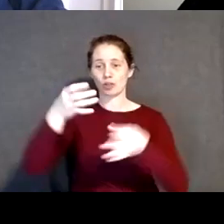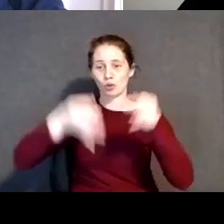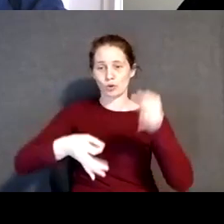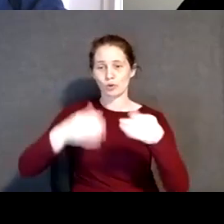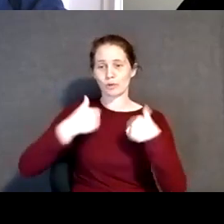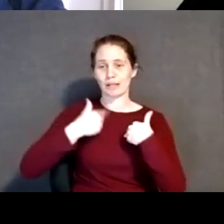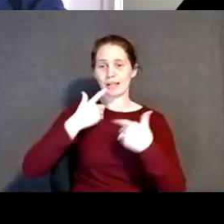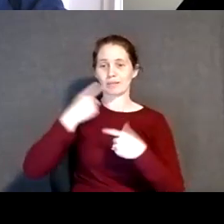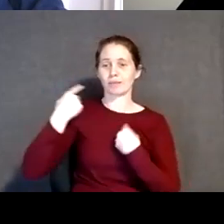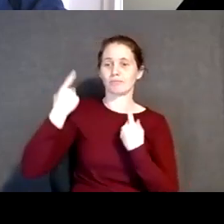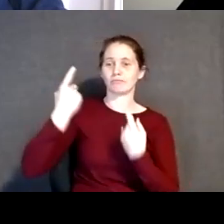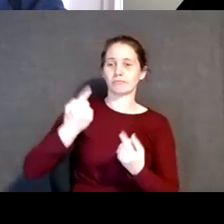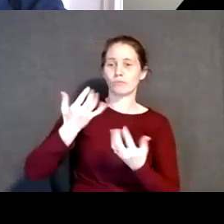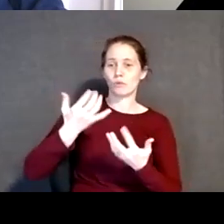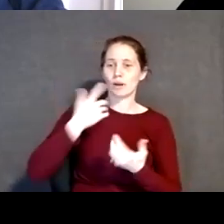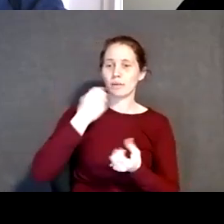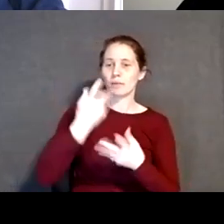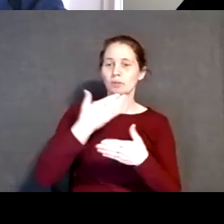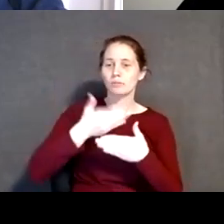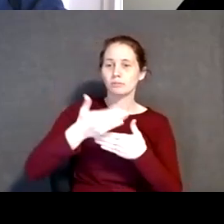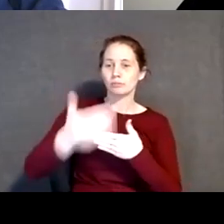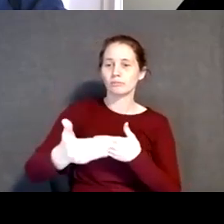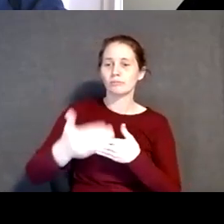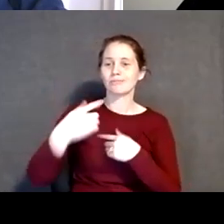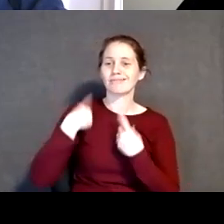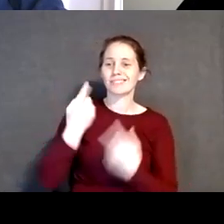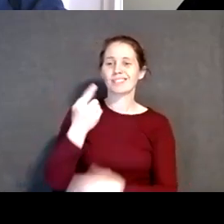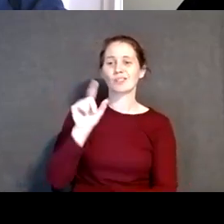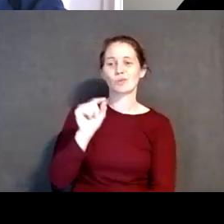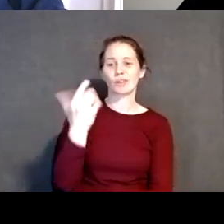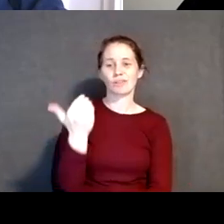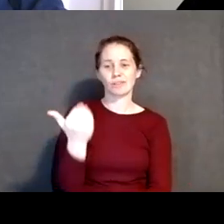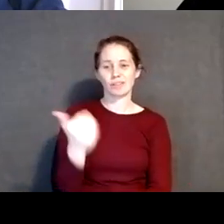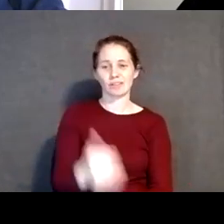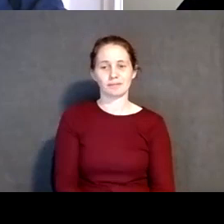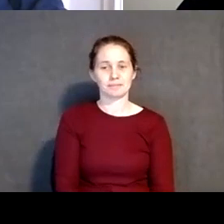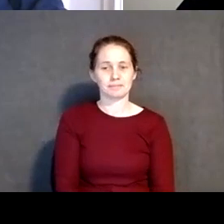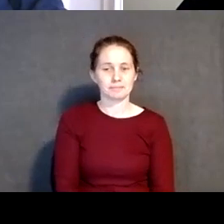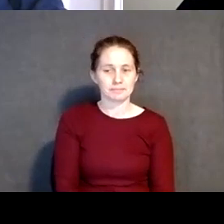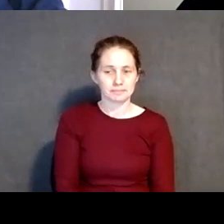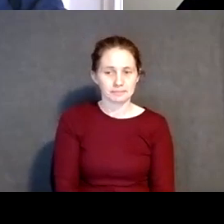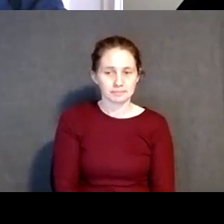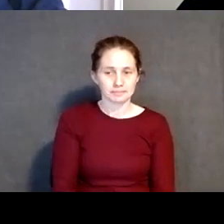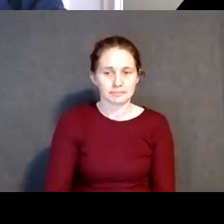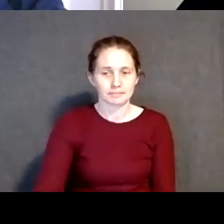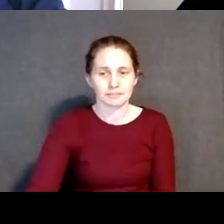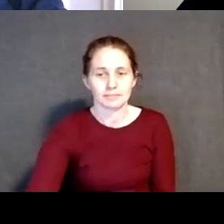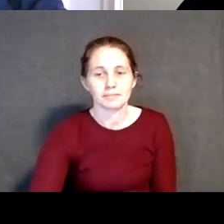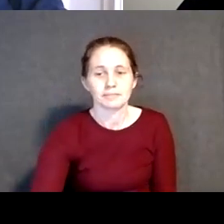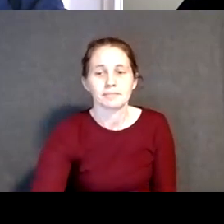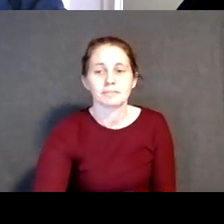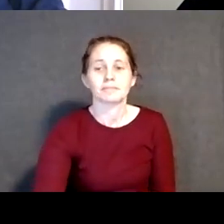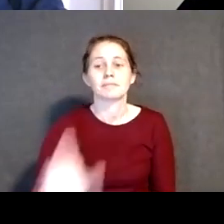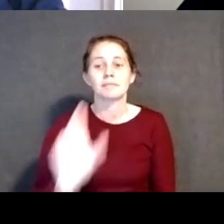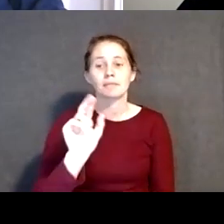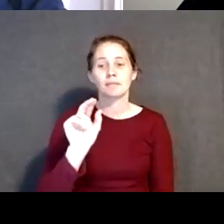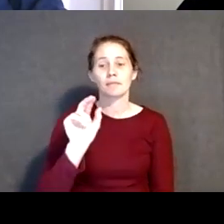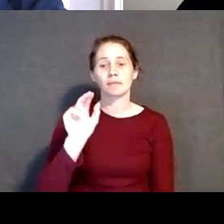been pending in multiple stages of litigation since 2015. Bill Number